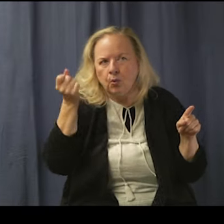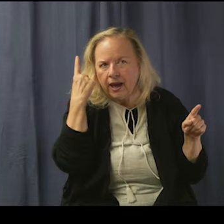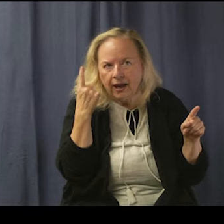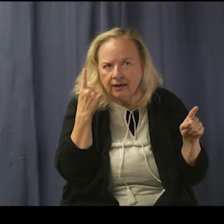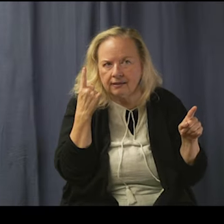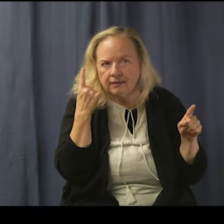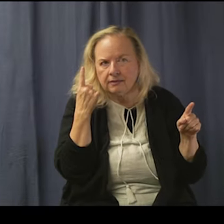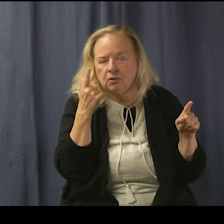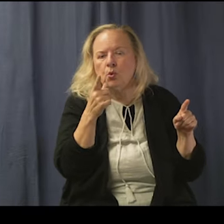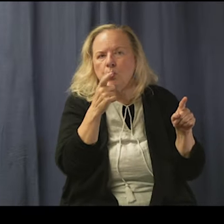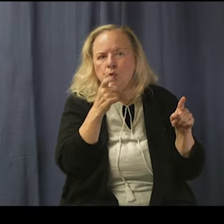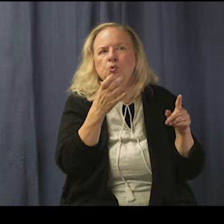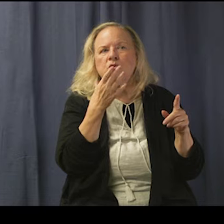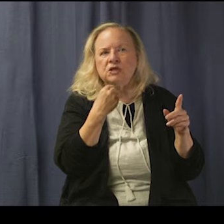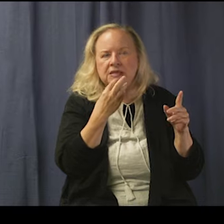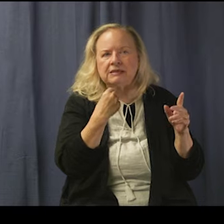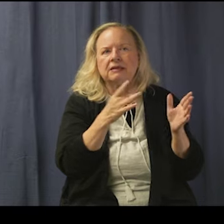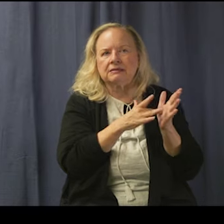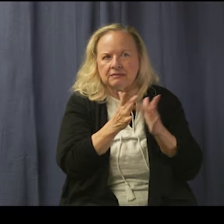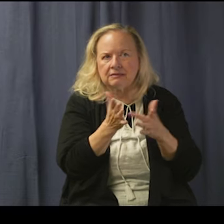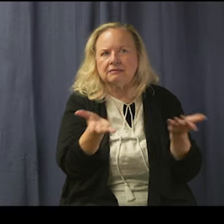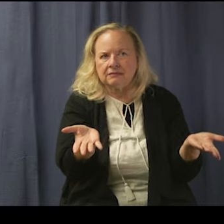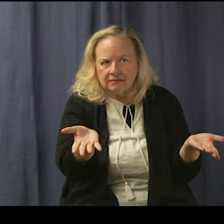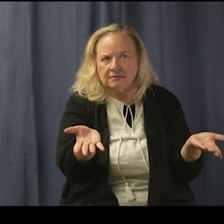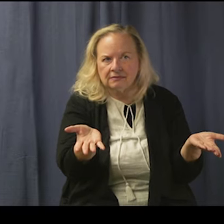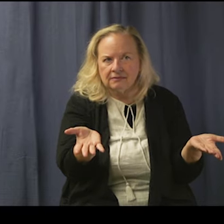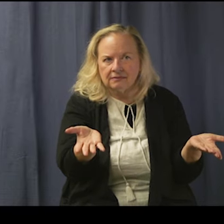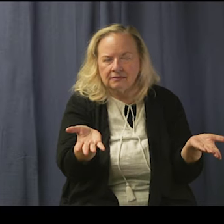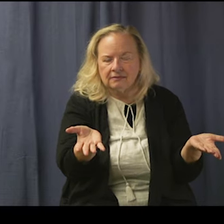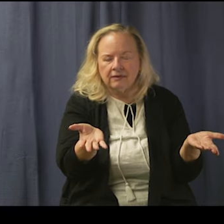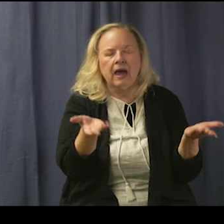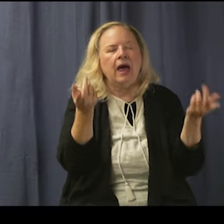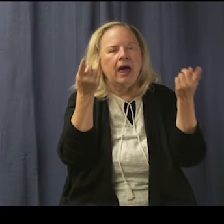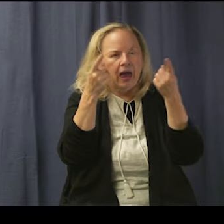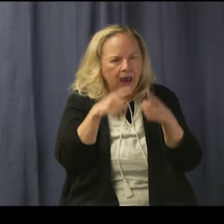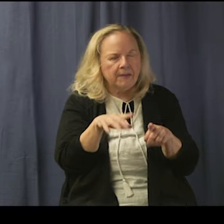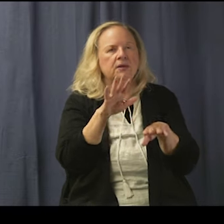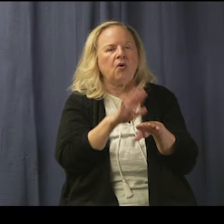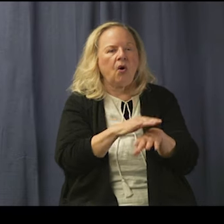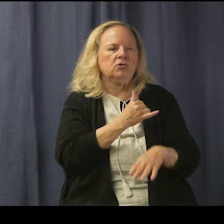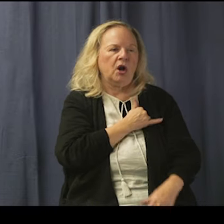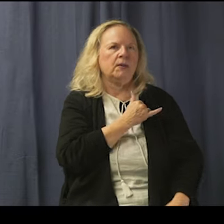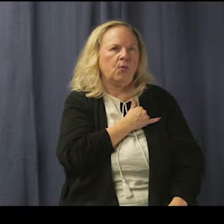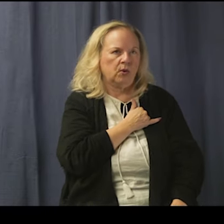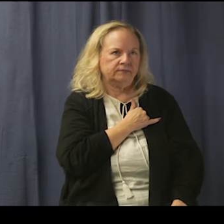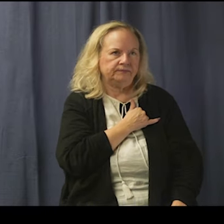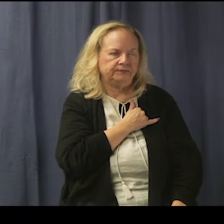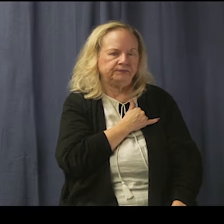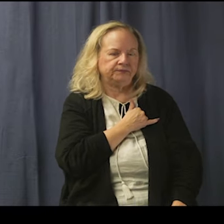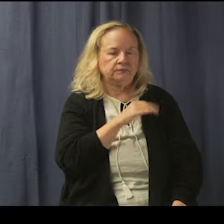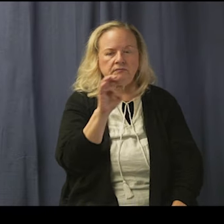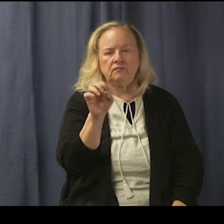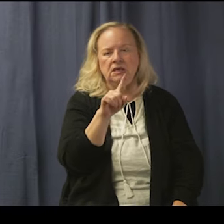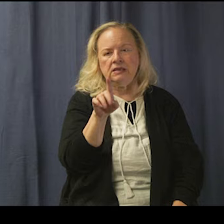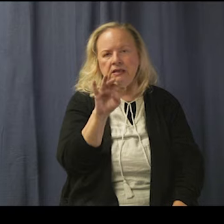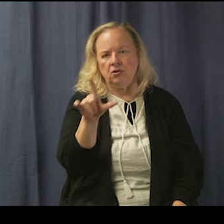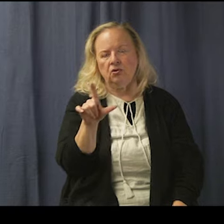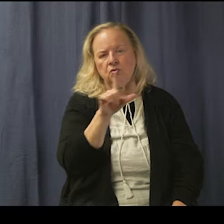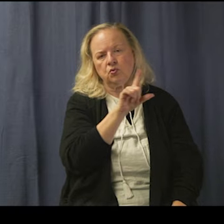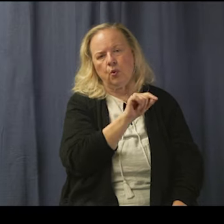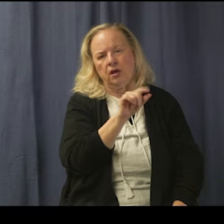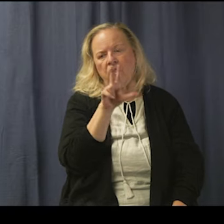Now, and again, this literally happened on Yom Kippur. Now look at Ezekiel chapter